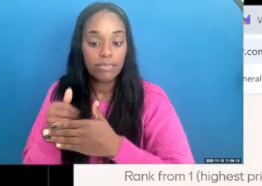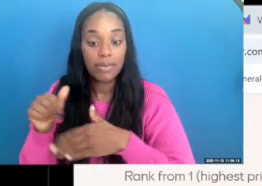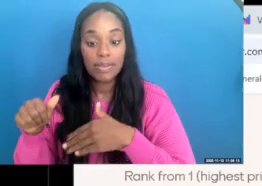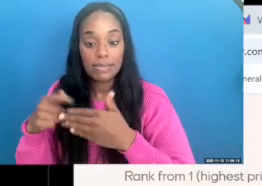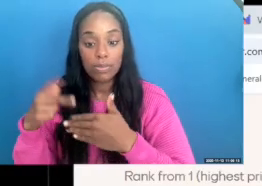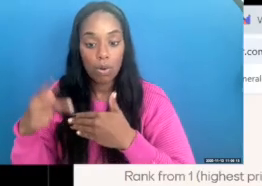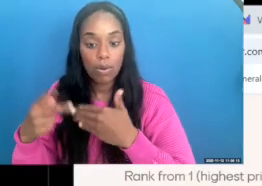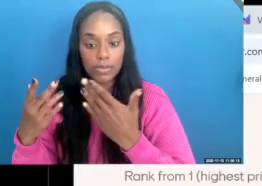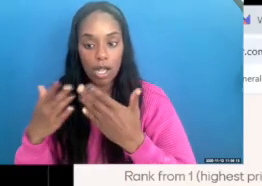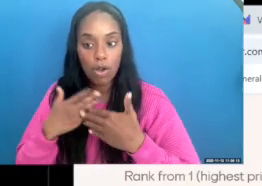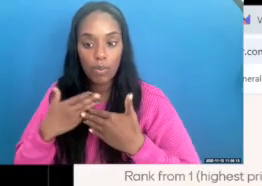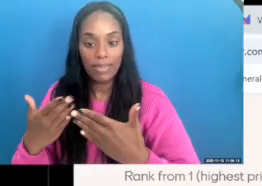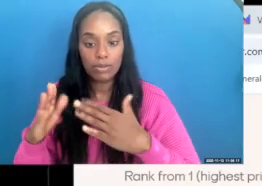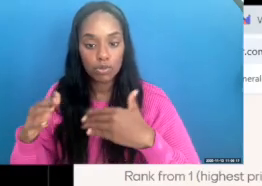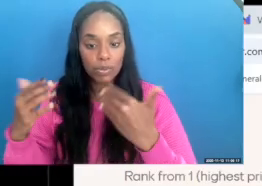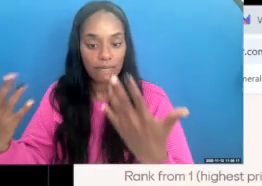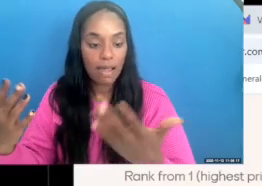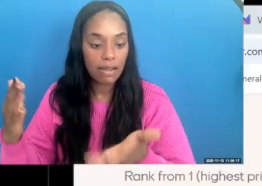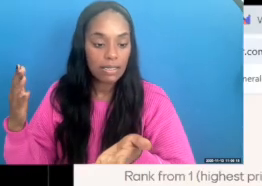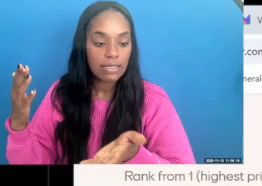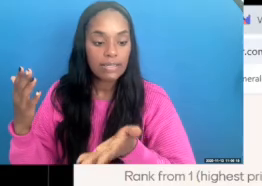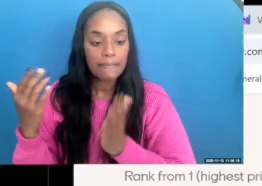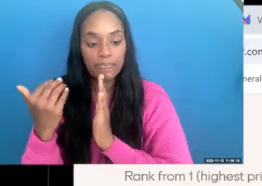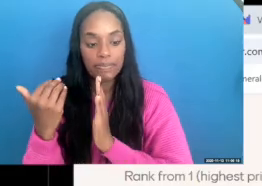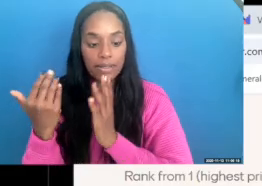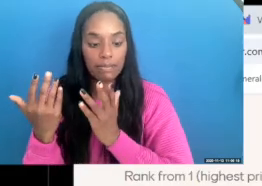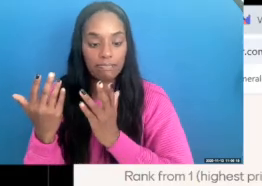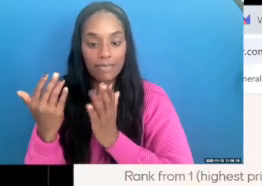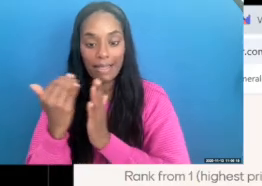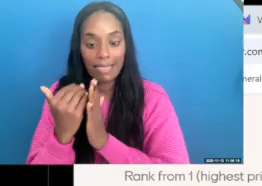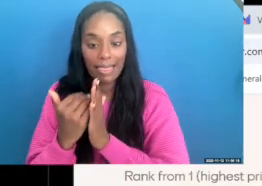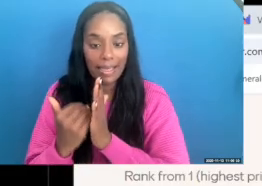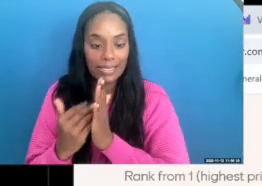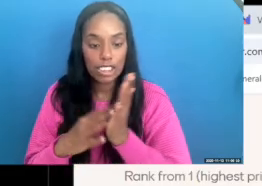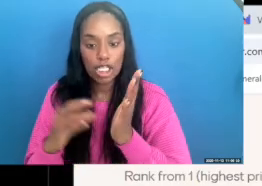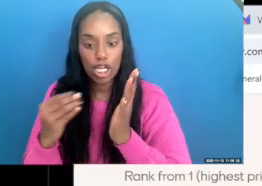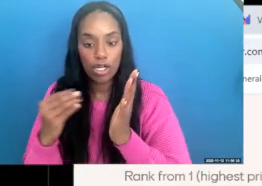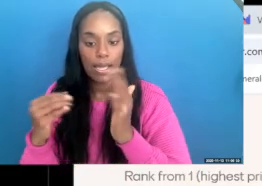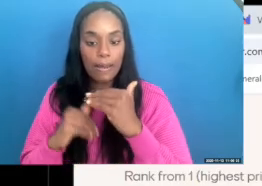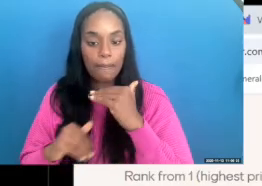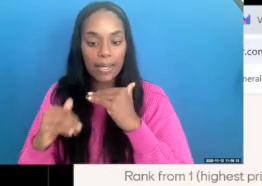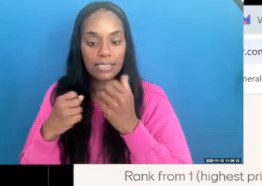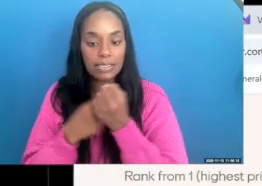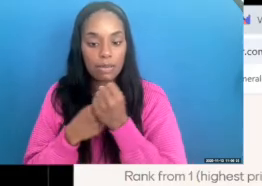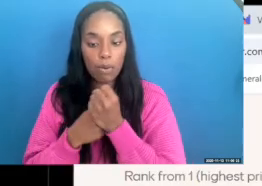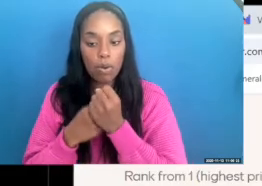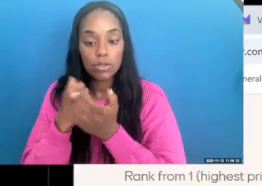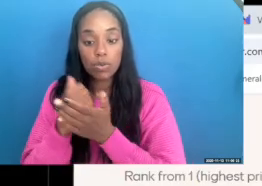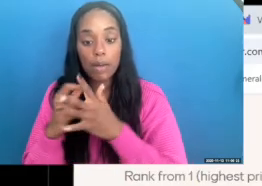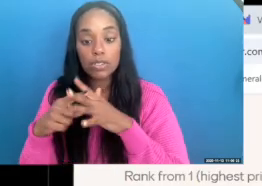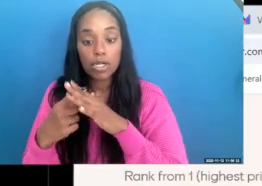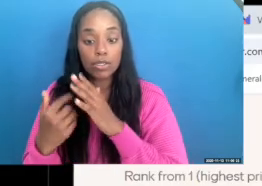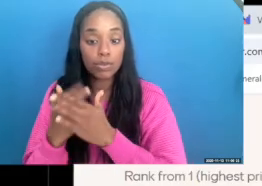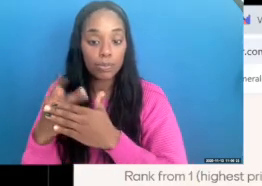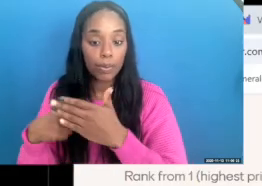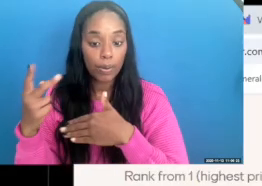with extremely low income. These programs are also willing to provide lessons learned and